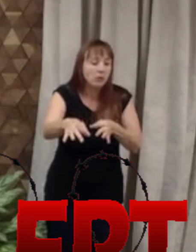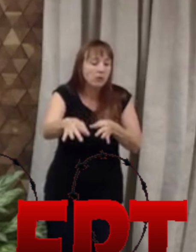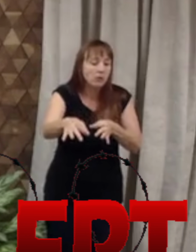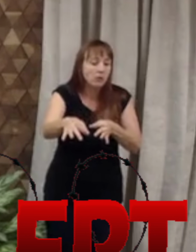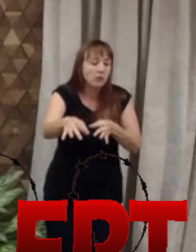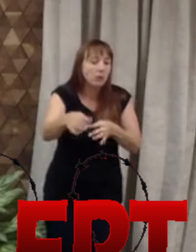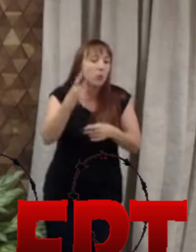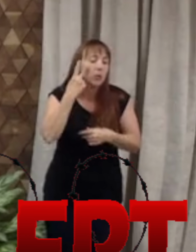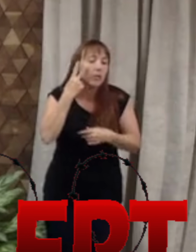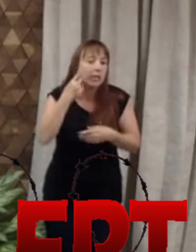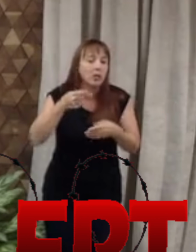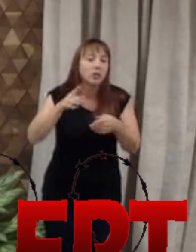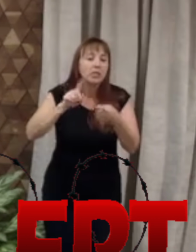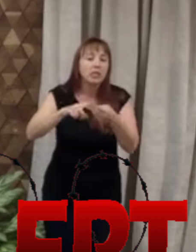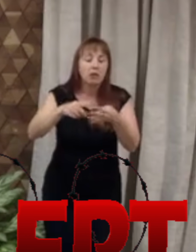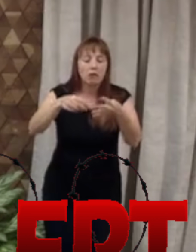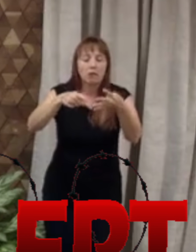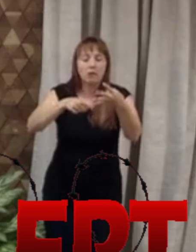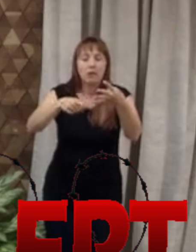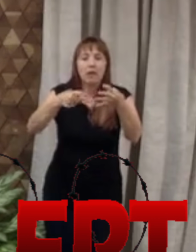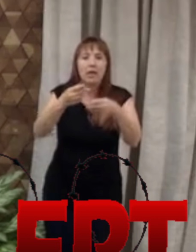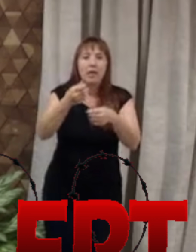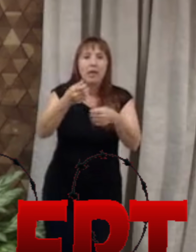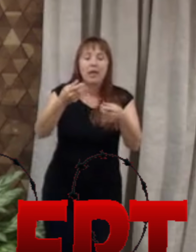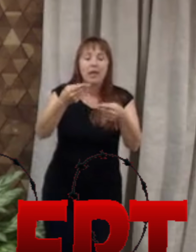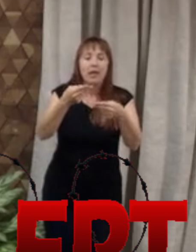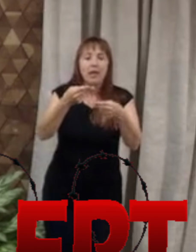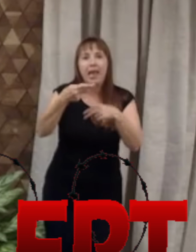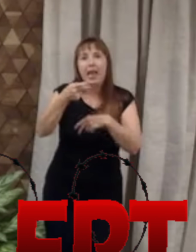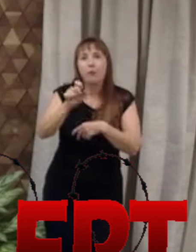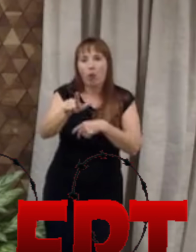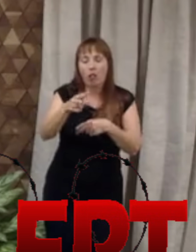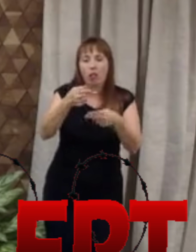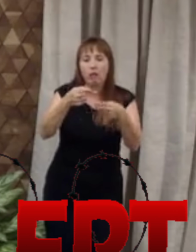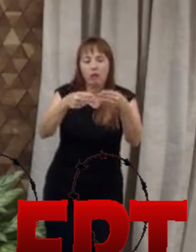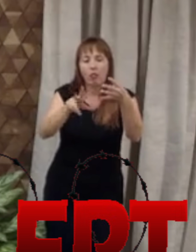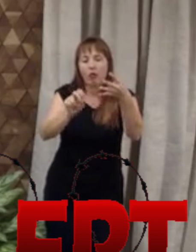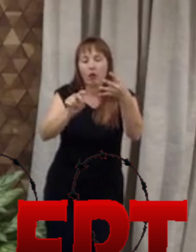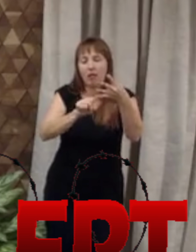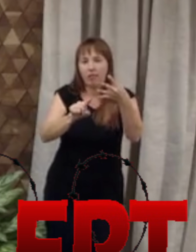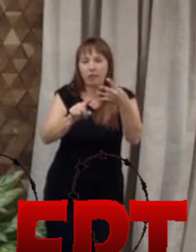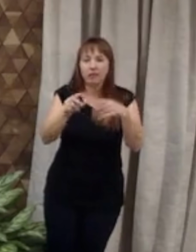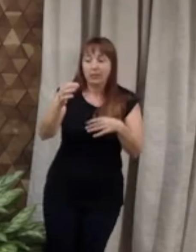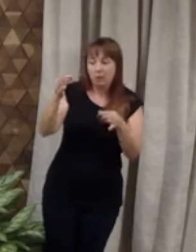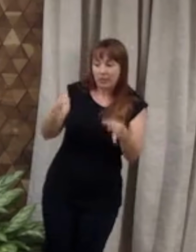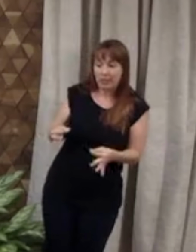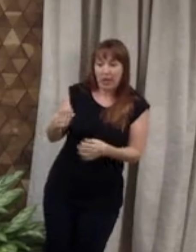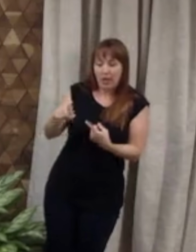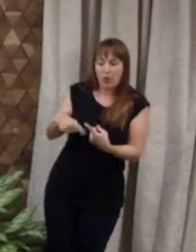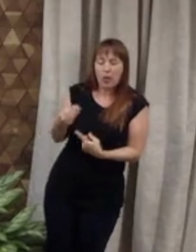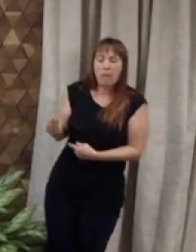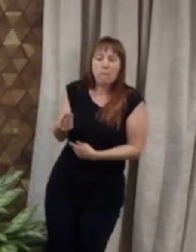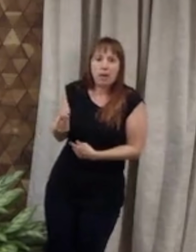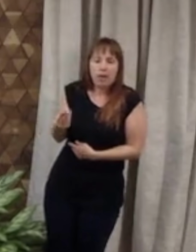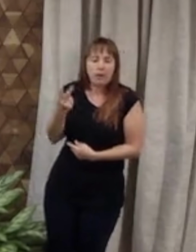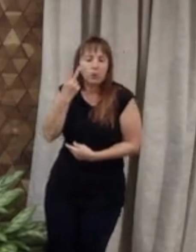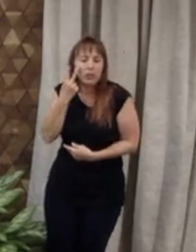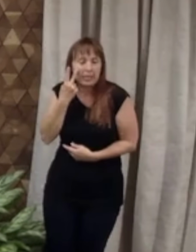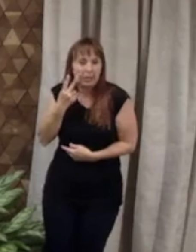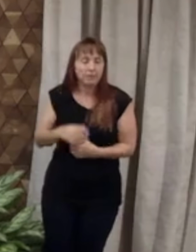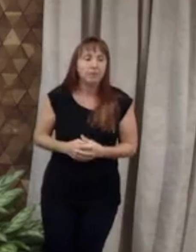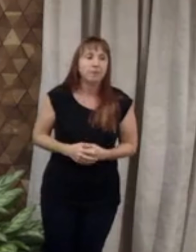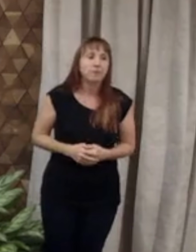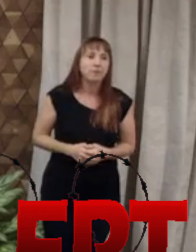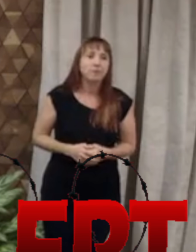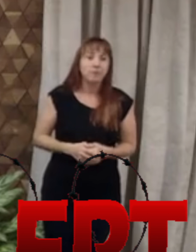and through April 30th. We'll make that decision probably on Monday sometime. So what does that mean? That means